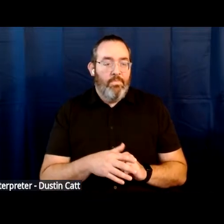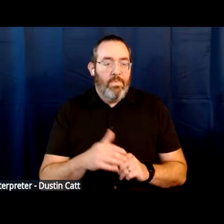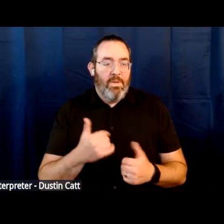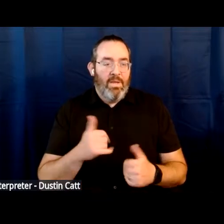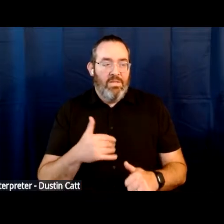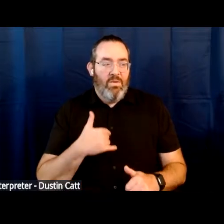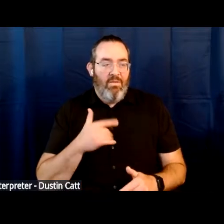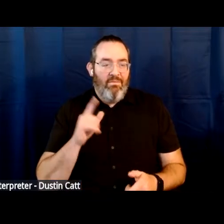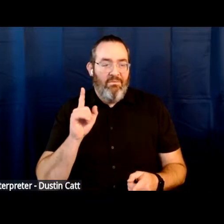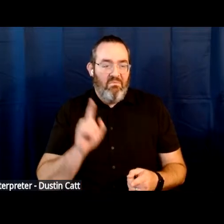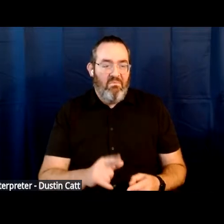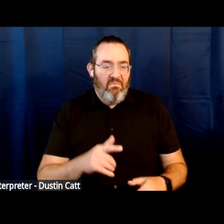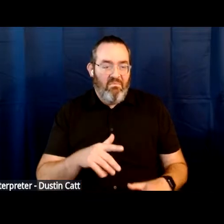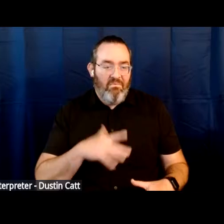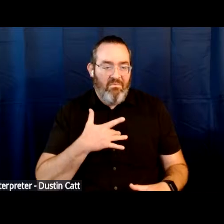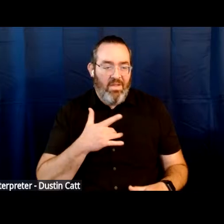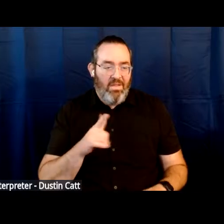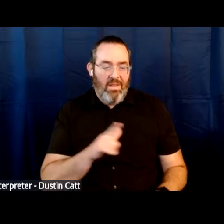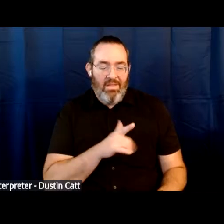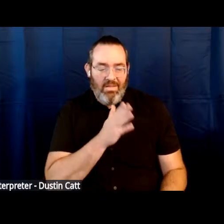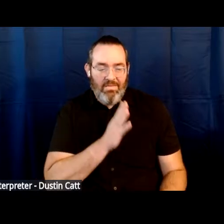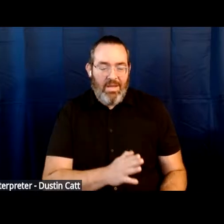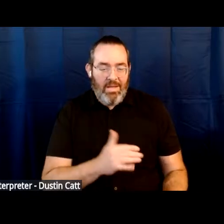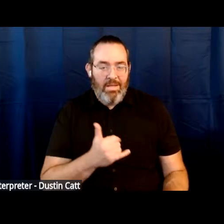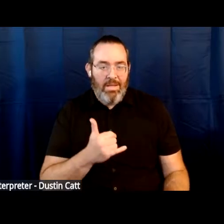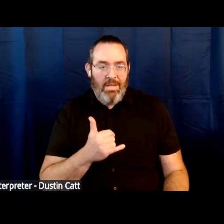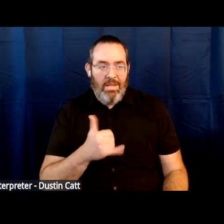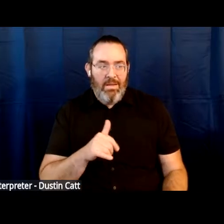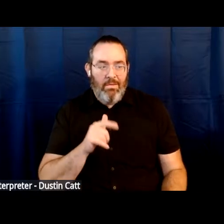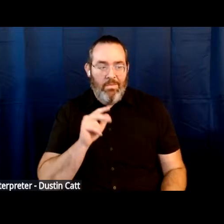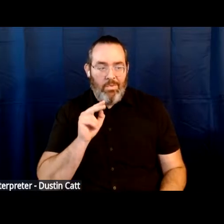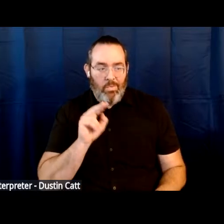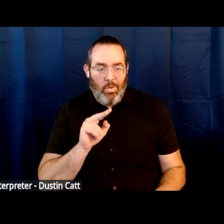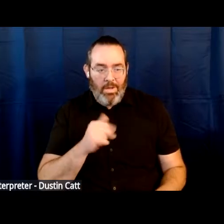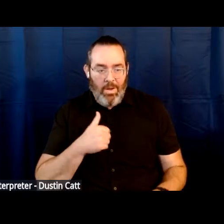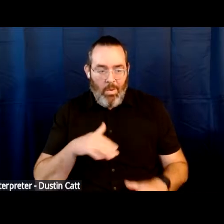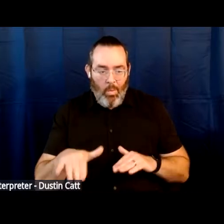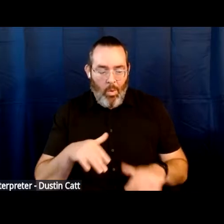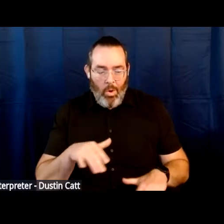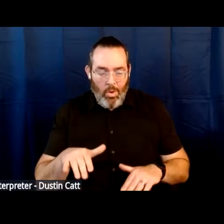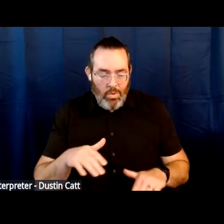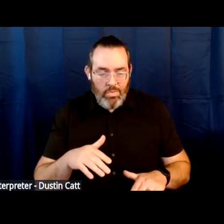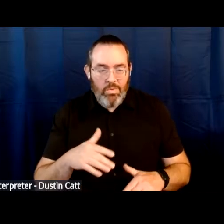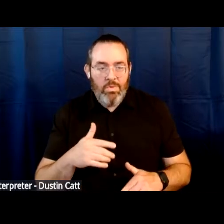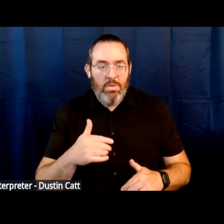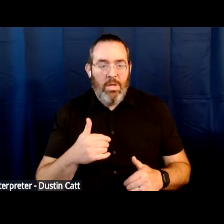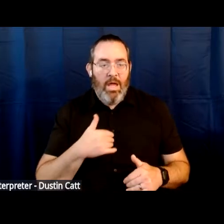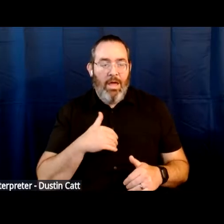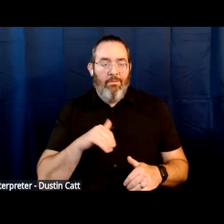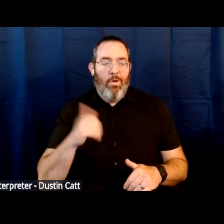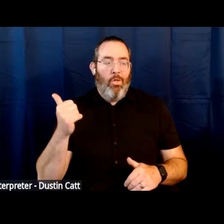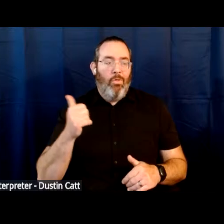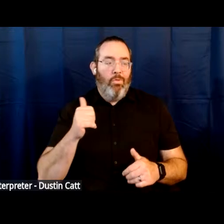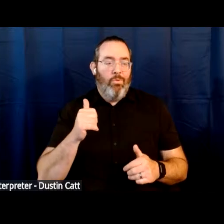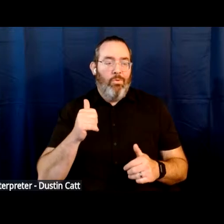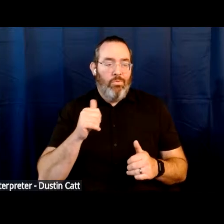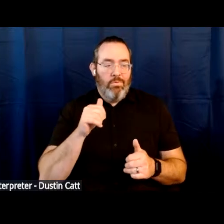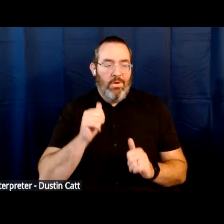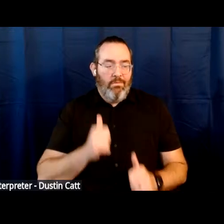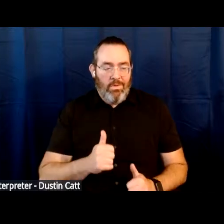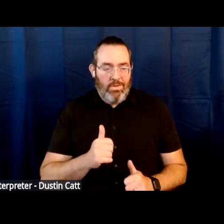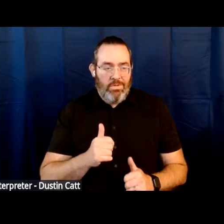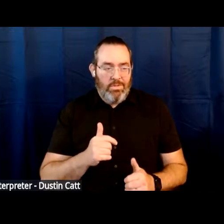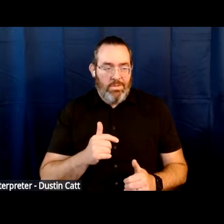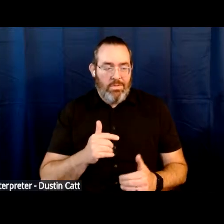side. I still have to watch how I walk. I still have other deficits despite my good